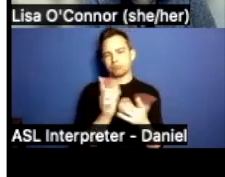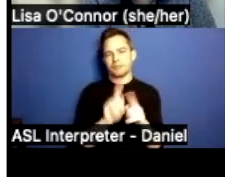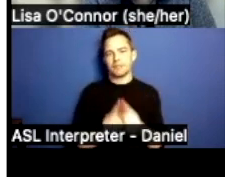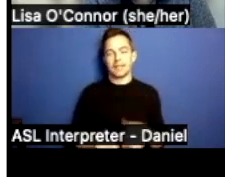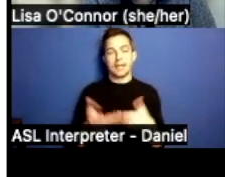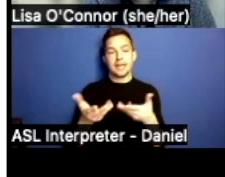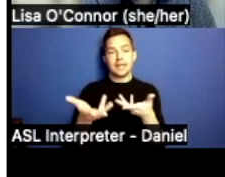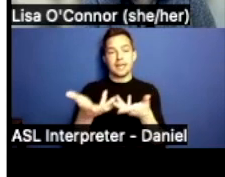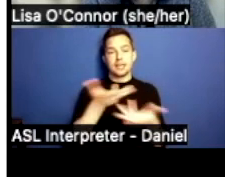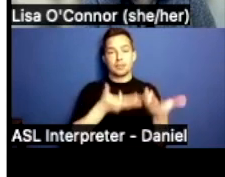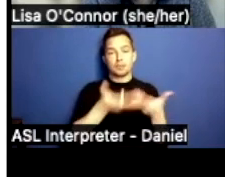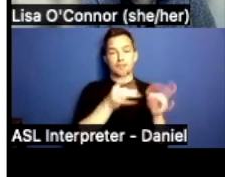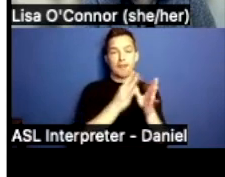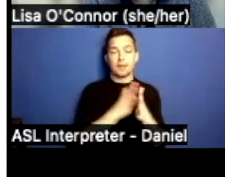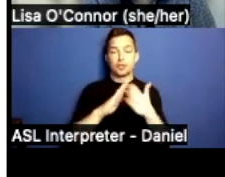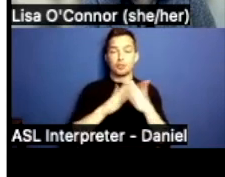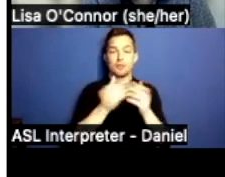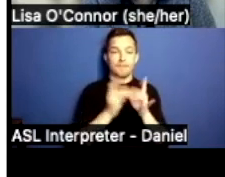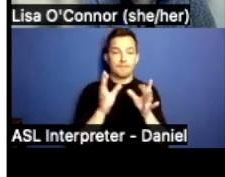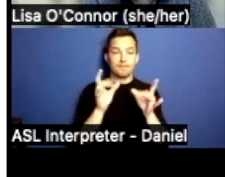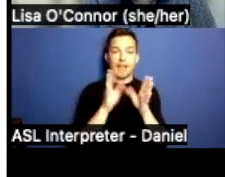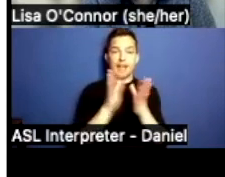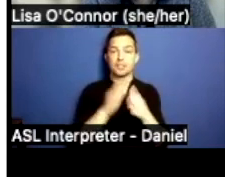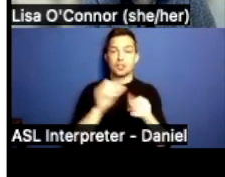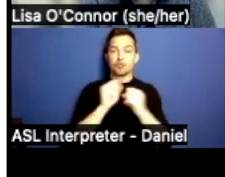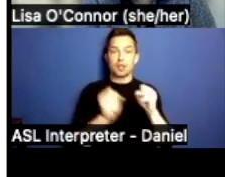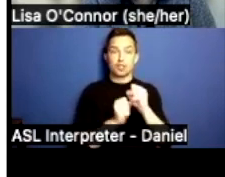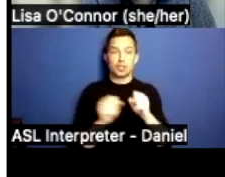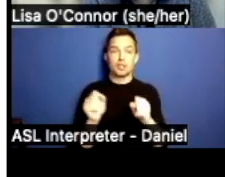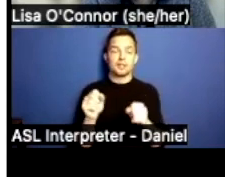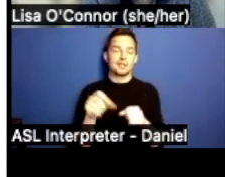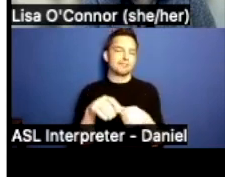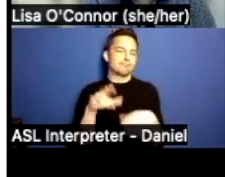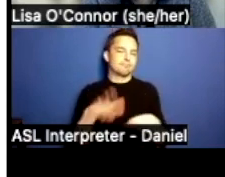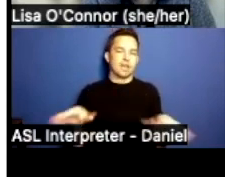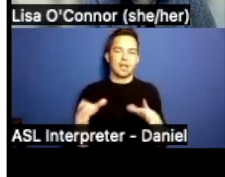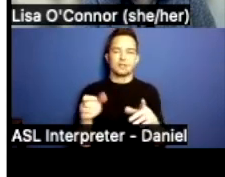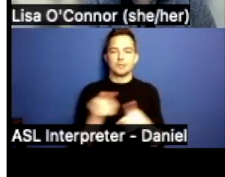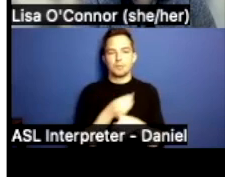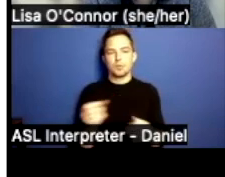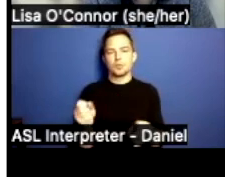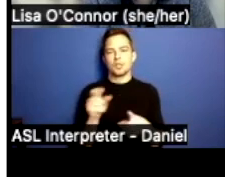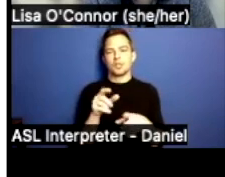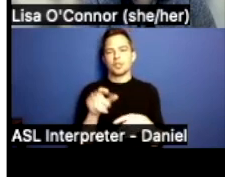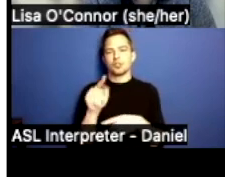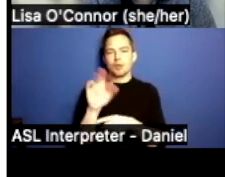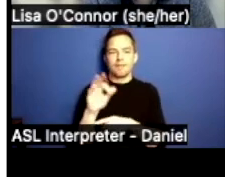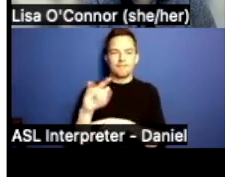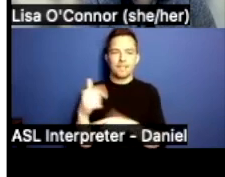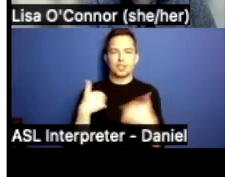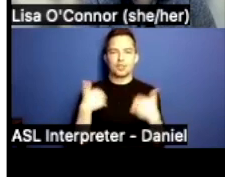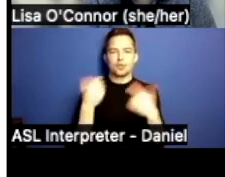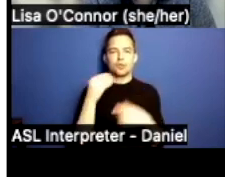interpersonal violence, community violence, structural violence, which includes child abuse, sexual assault, trafficking, stalking, youth homelessness, intimate